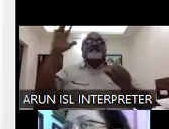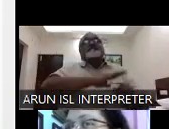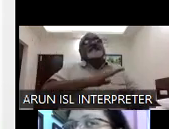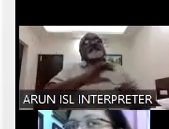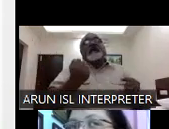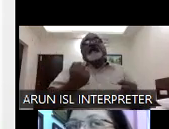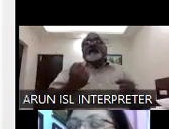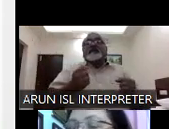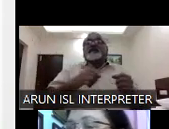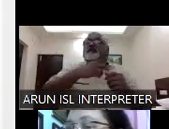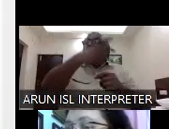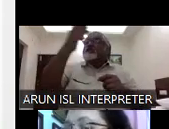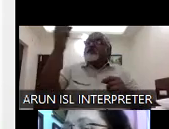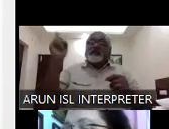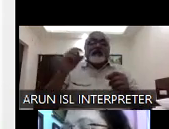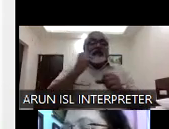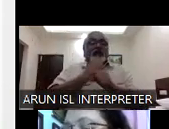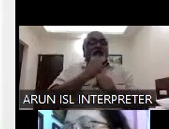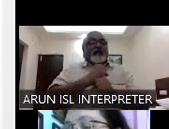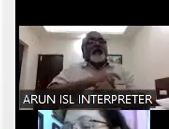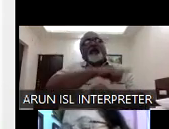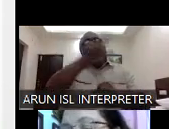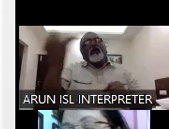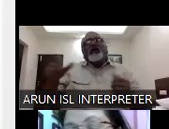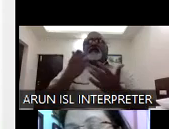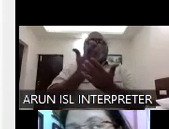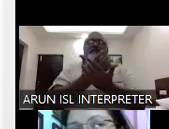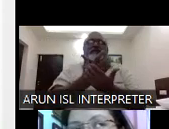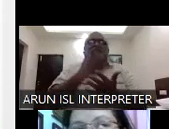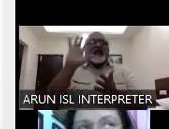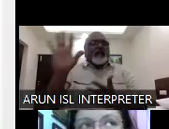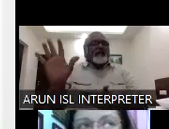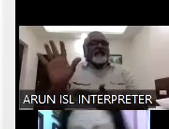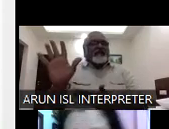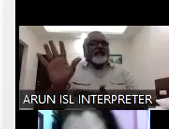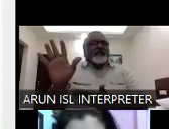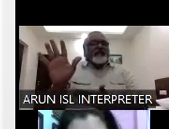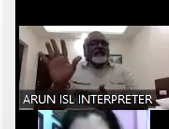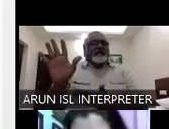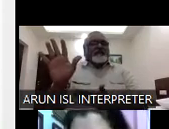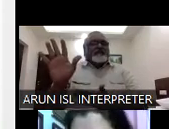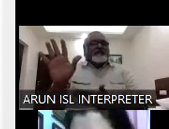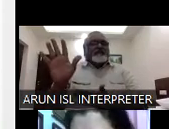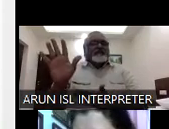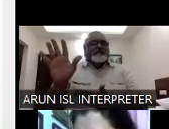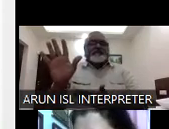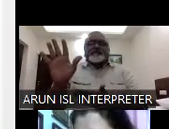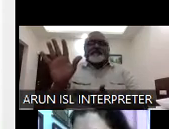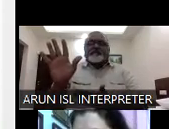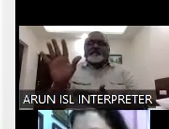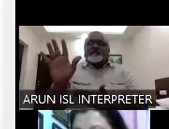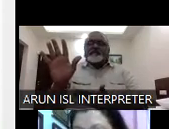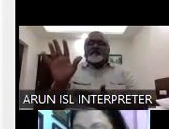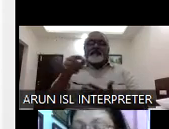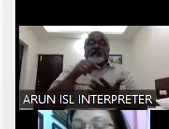whoever you call it. They having all the resources with them. And and that is